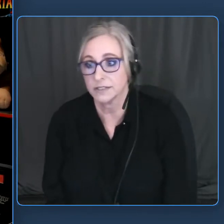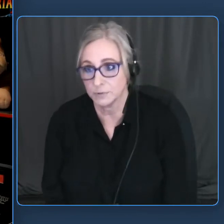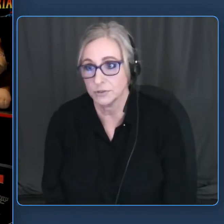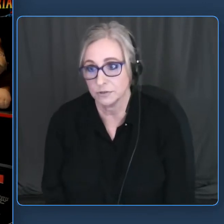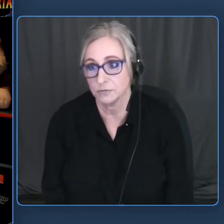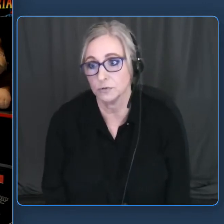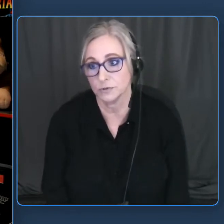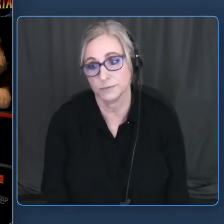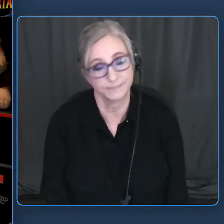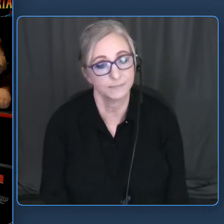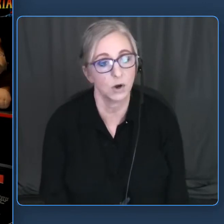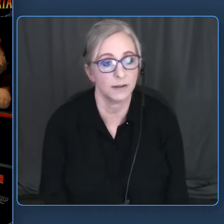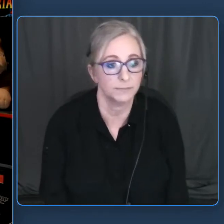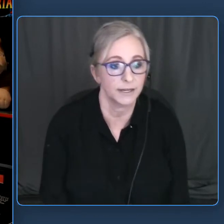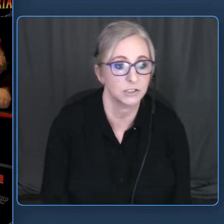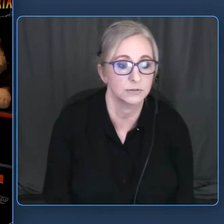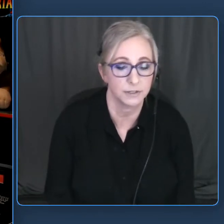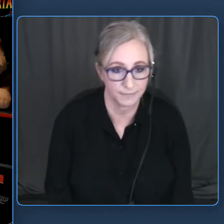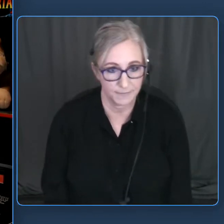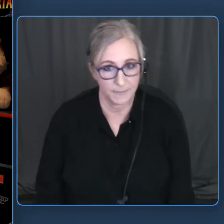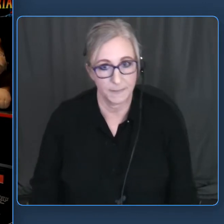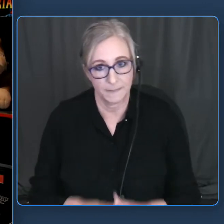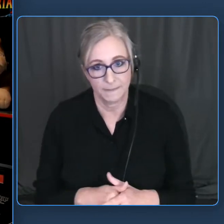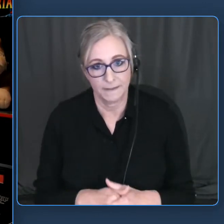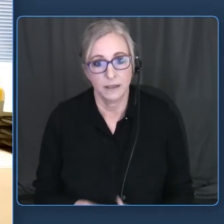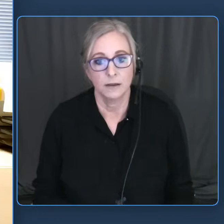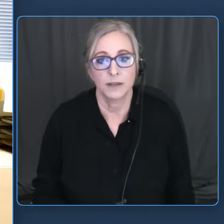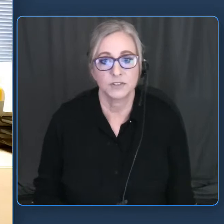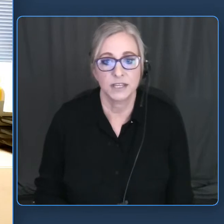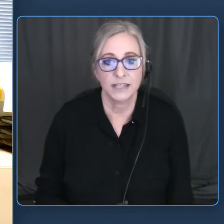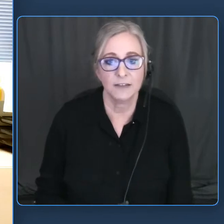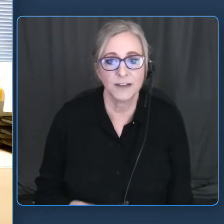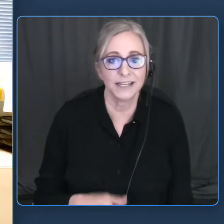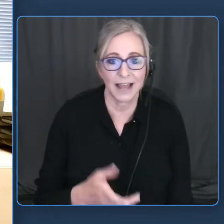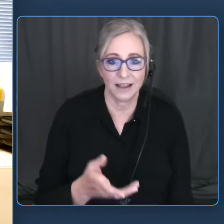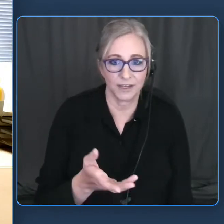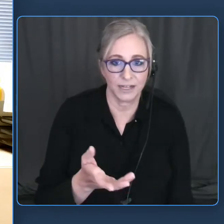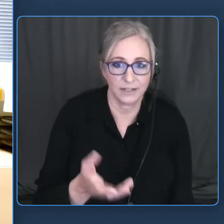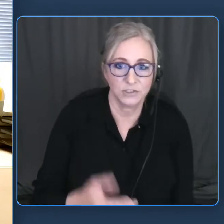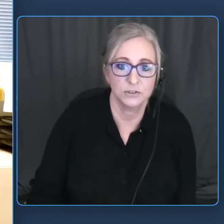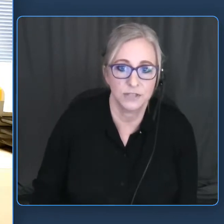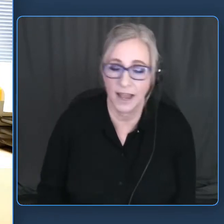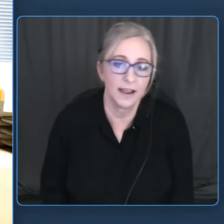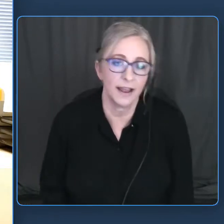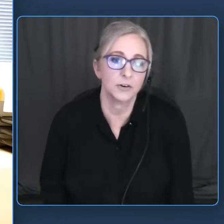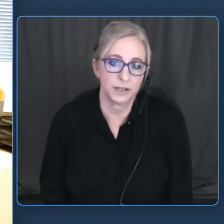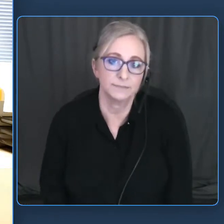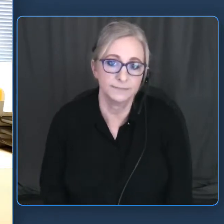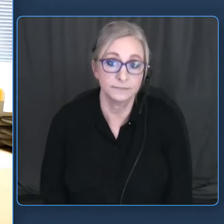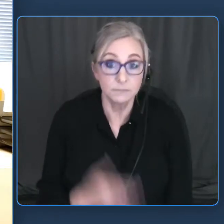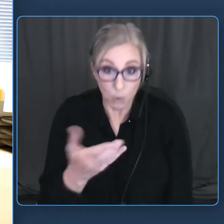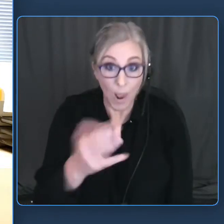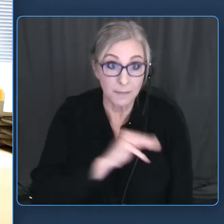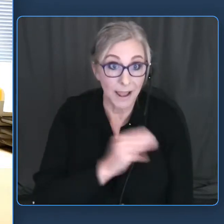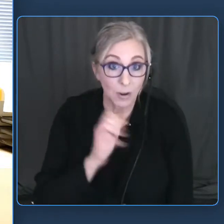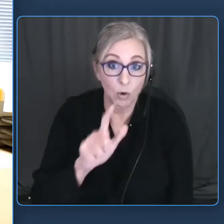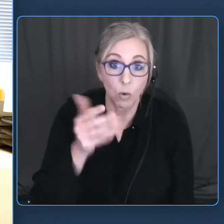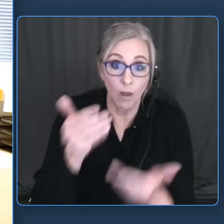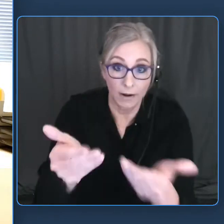kind of an exception to the rule. So go ahead, back to you, Laura. Michael's saying, if I could add too. Yeah, I agree. Go ahead,